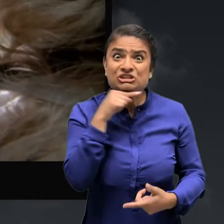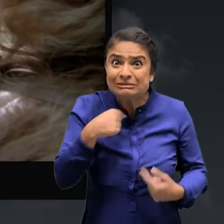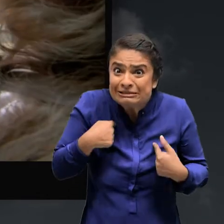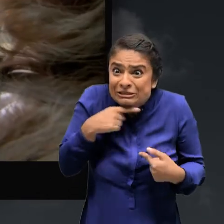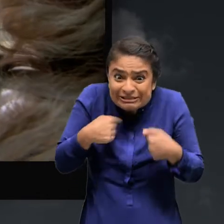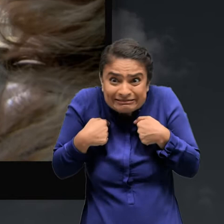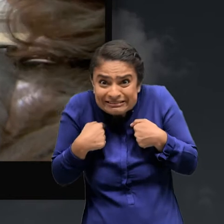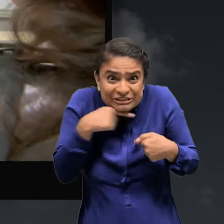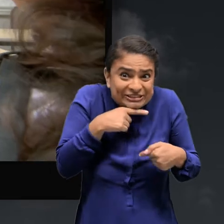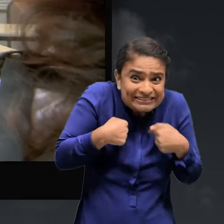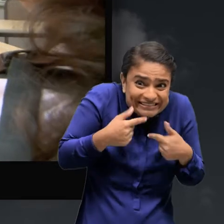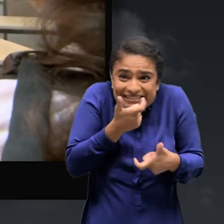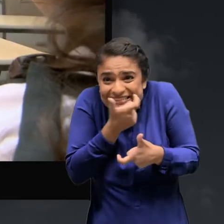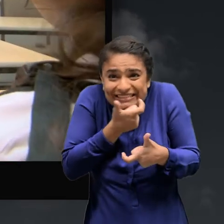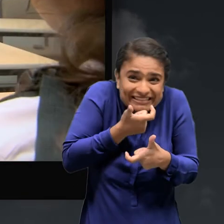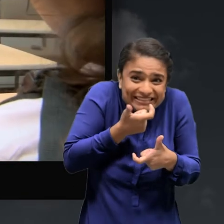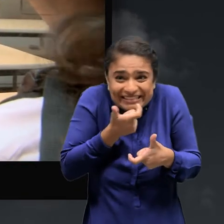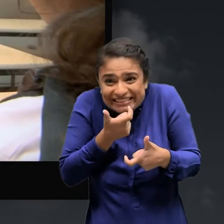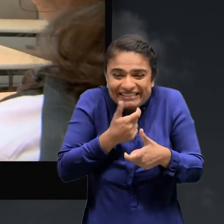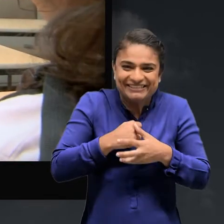Is this cheating?